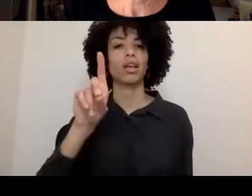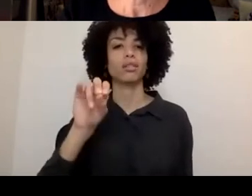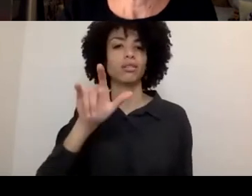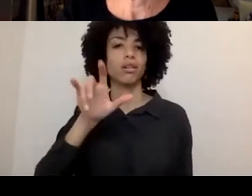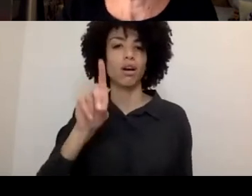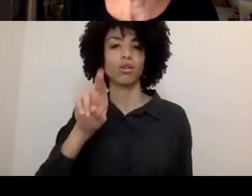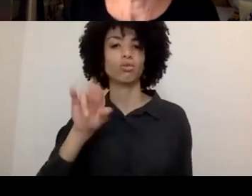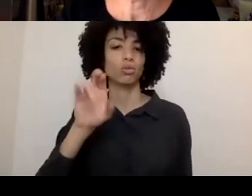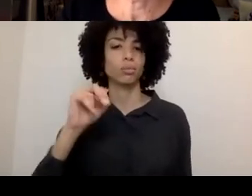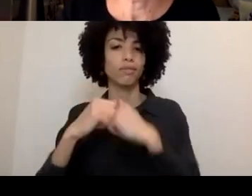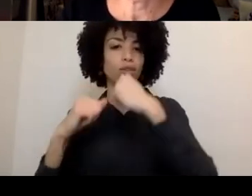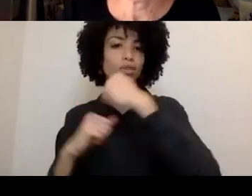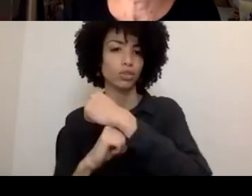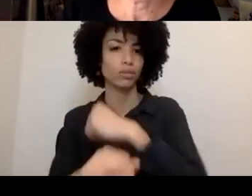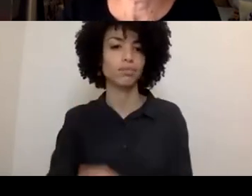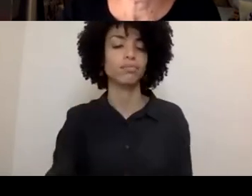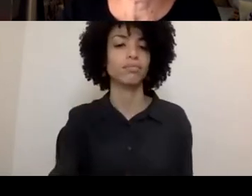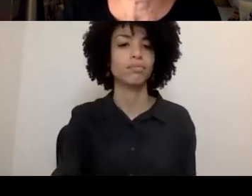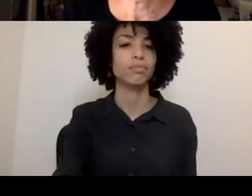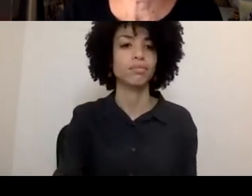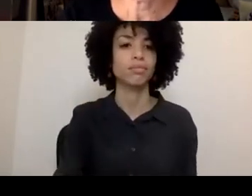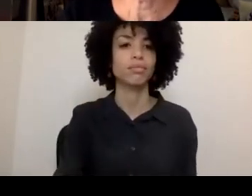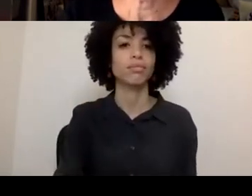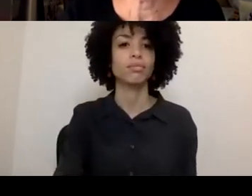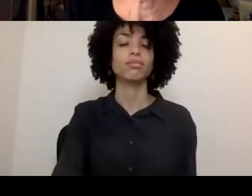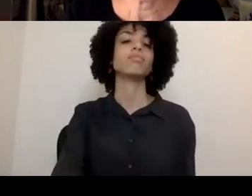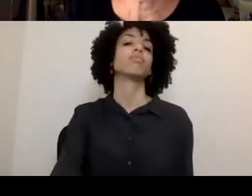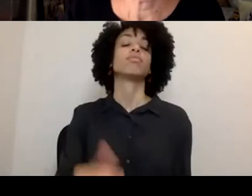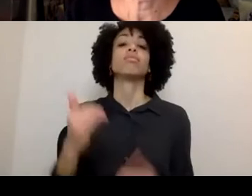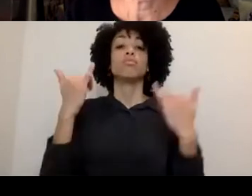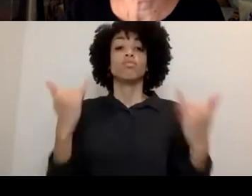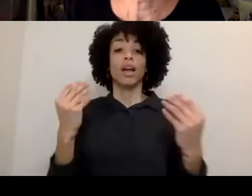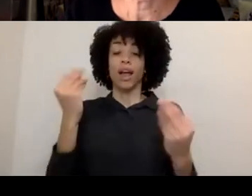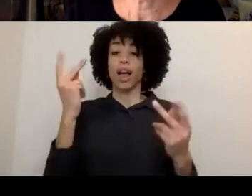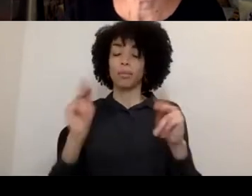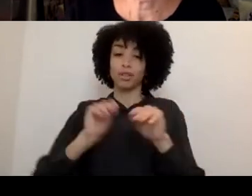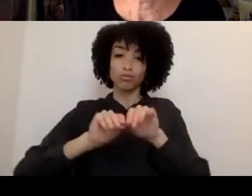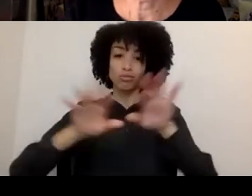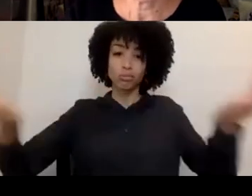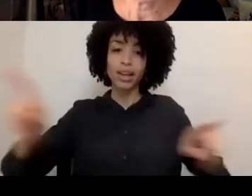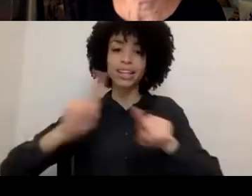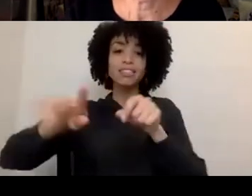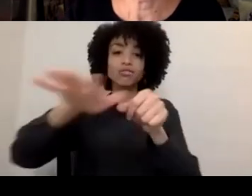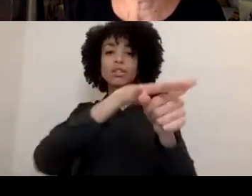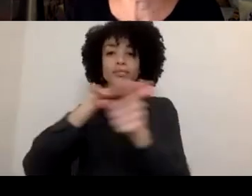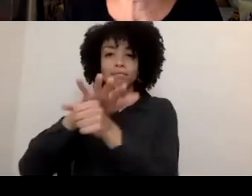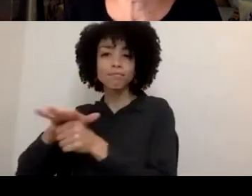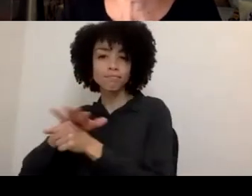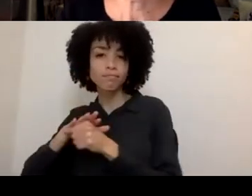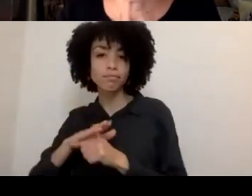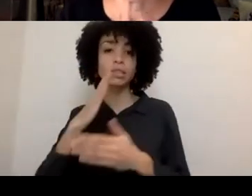relationships to place. We are gathered virtually in many locations at once. Some of us are in Manhattan, others in other boroughs of New York